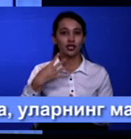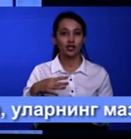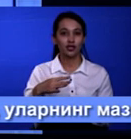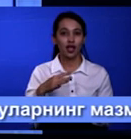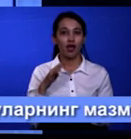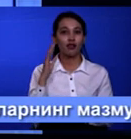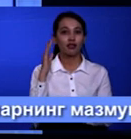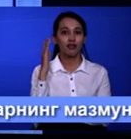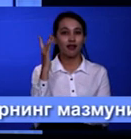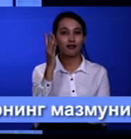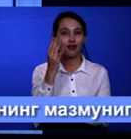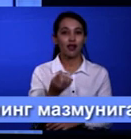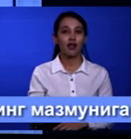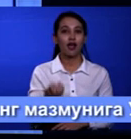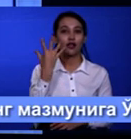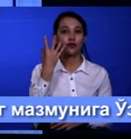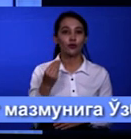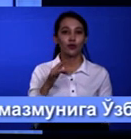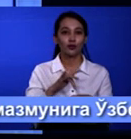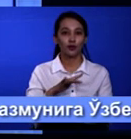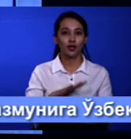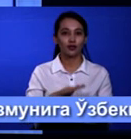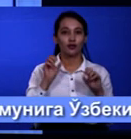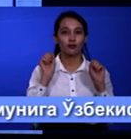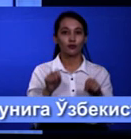ko'chatni necha kunda ekib bo'ladi?